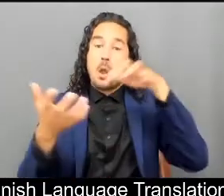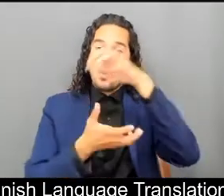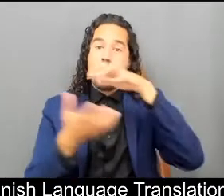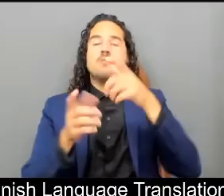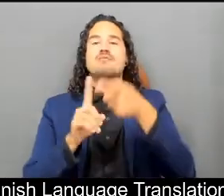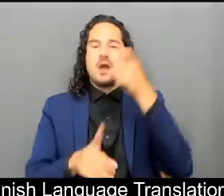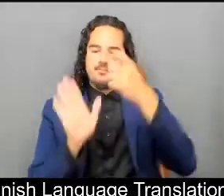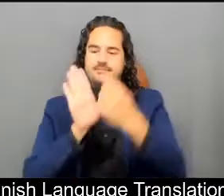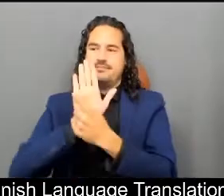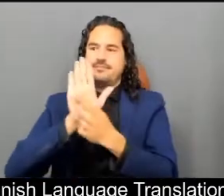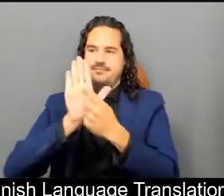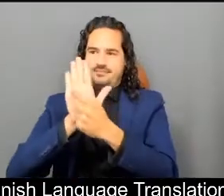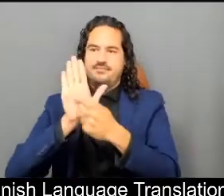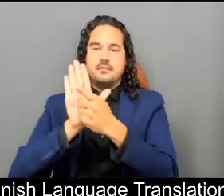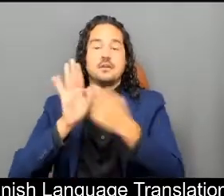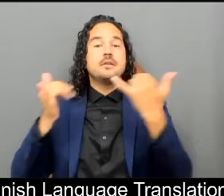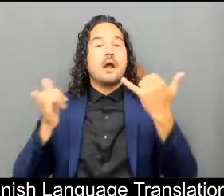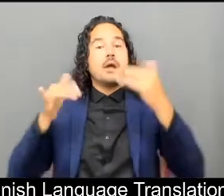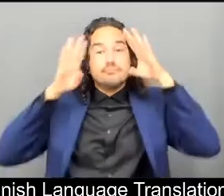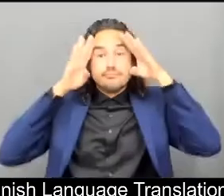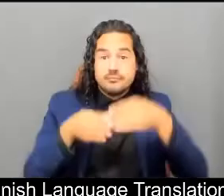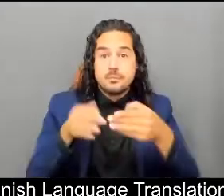this stays within the borders.